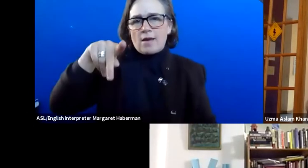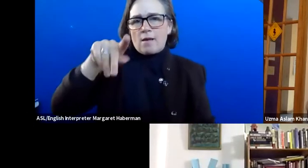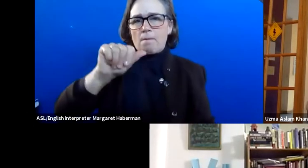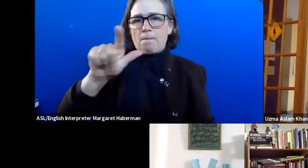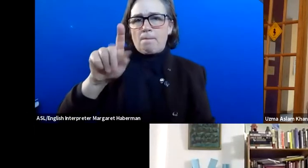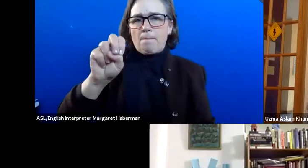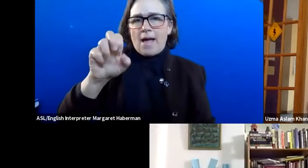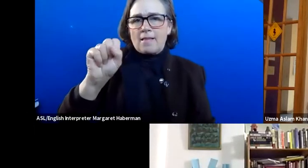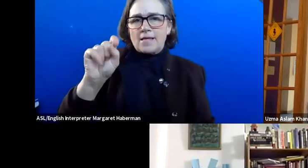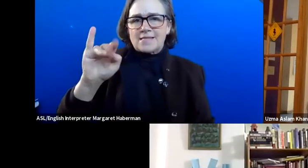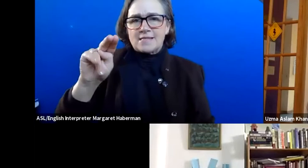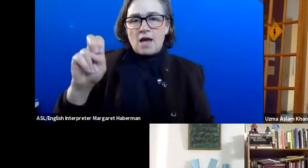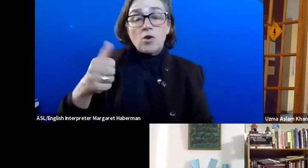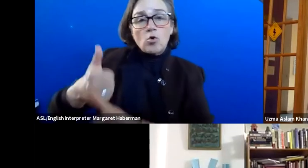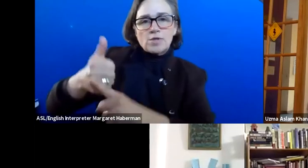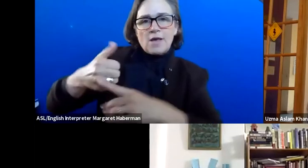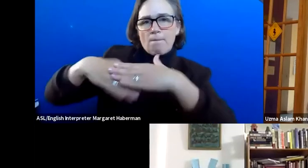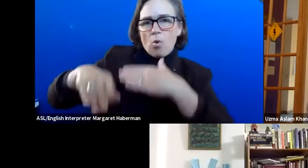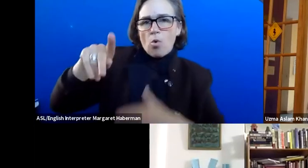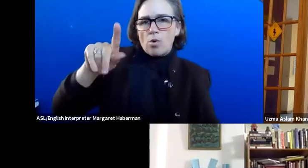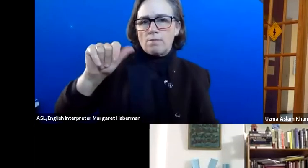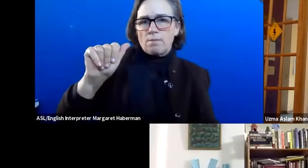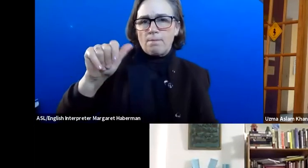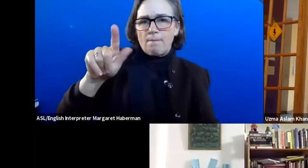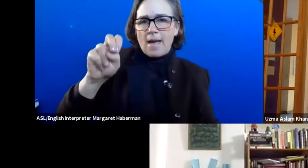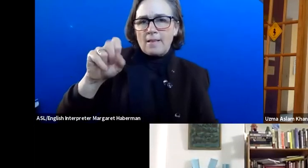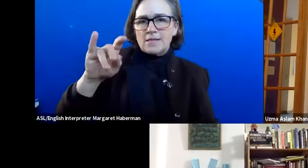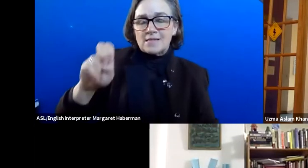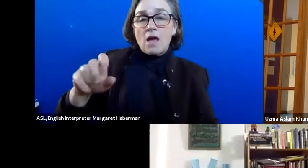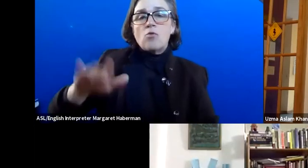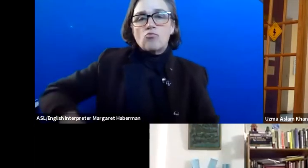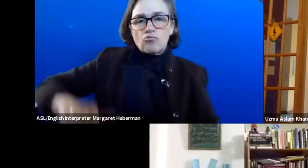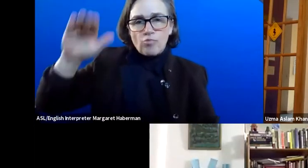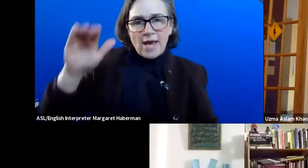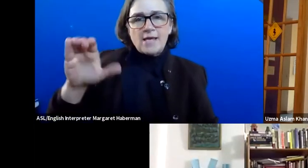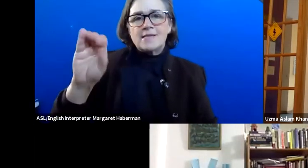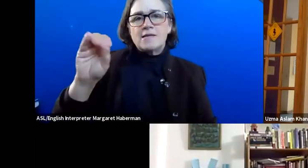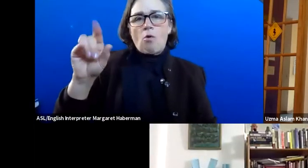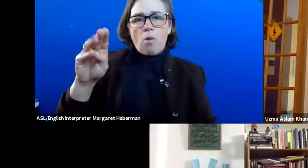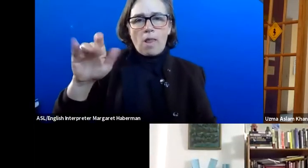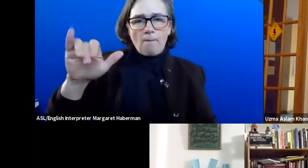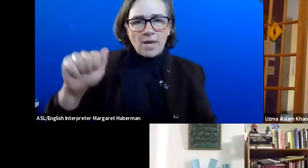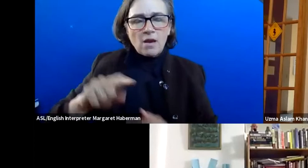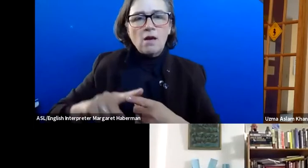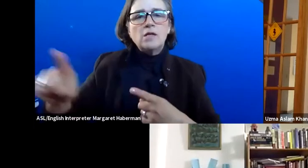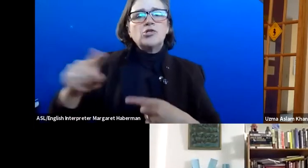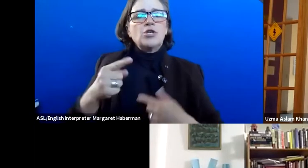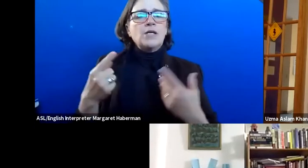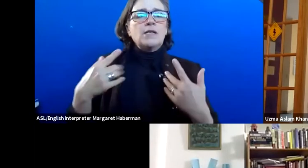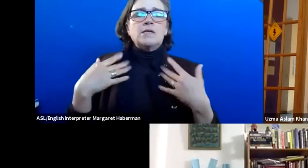A Palestinian born in Colombia and raised in Jerusalem, Dr. Hussain is fluent in Spanish, Arabic, and